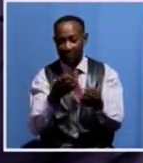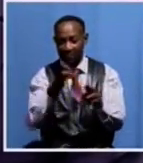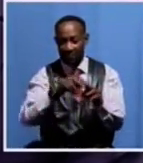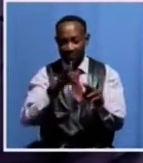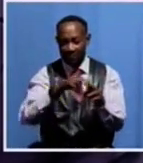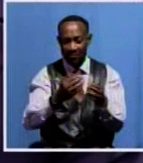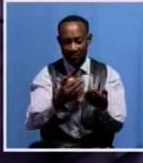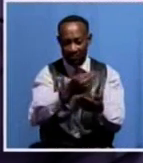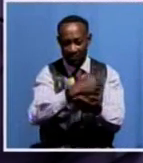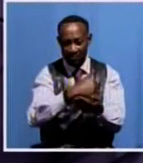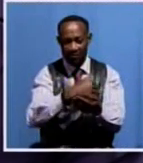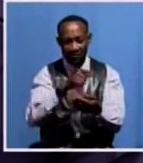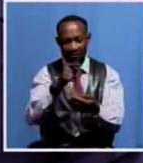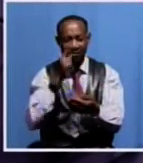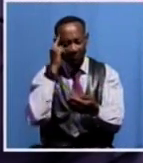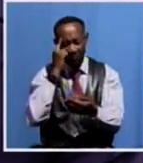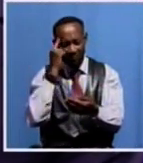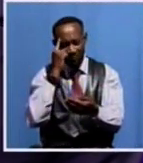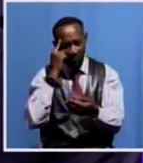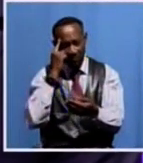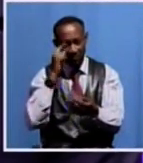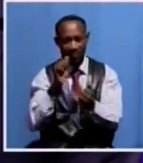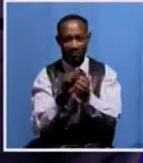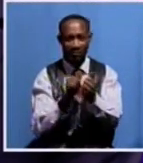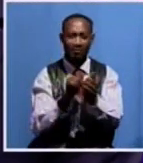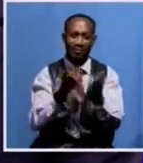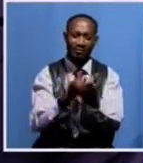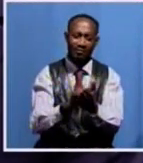that the tax rate that we obtain will be 9%.